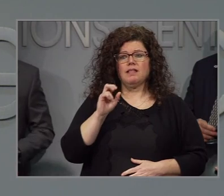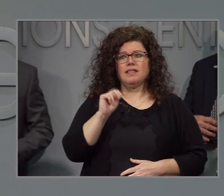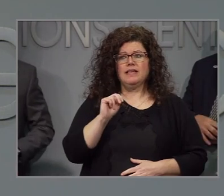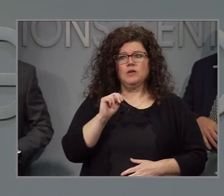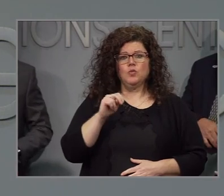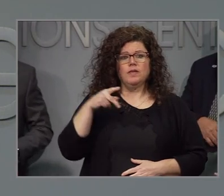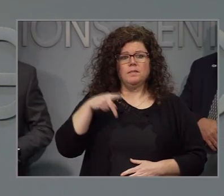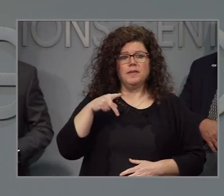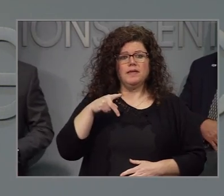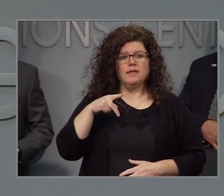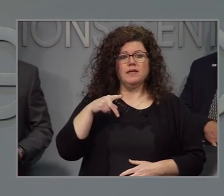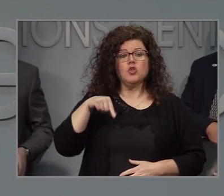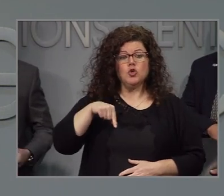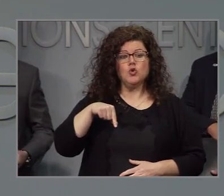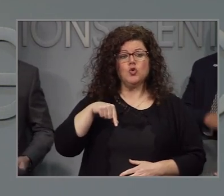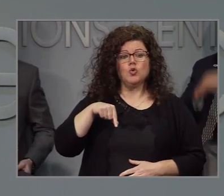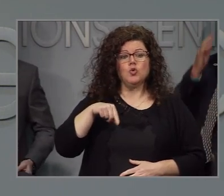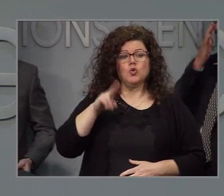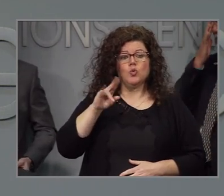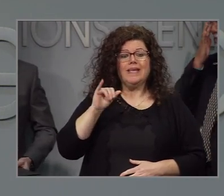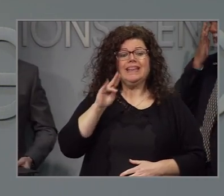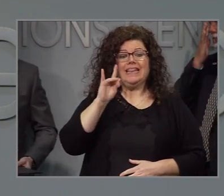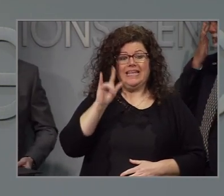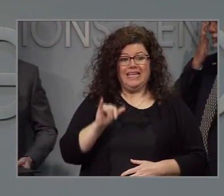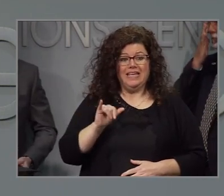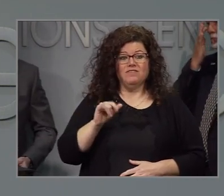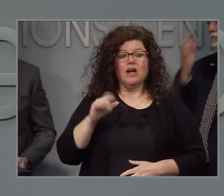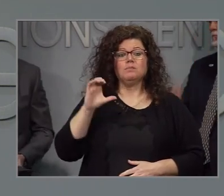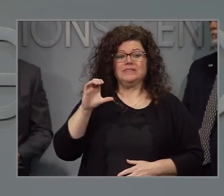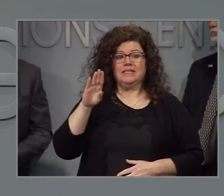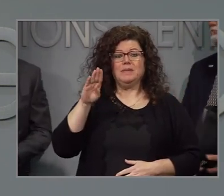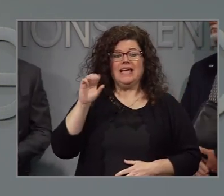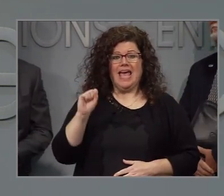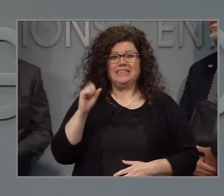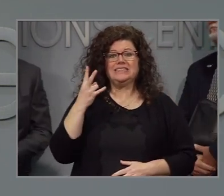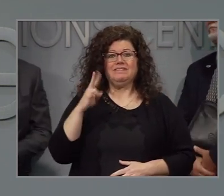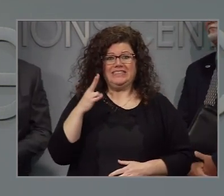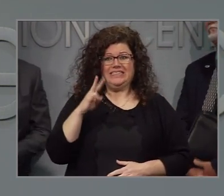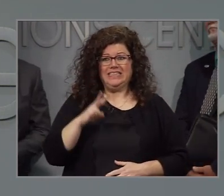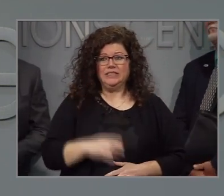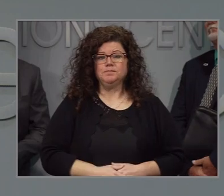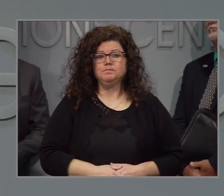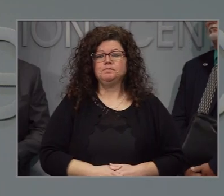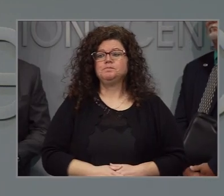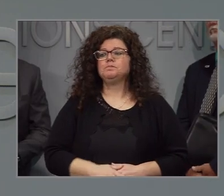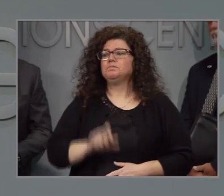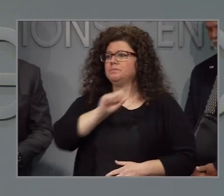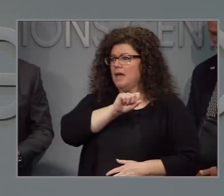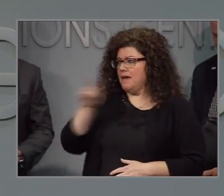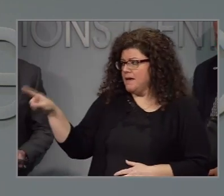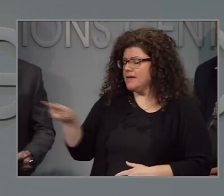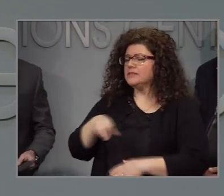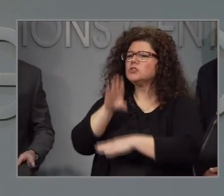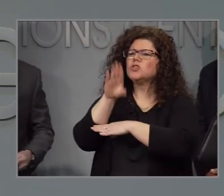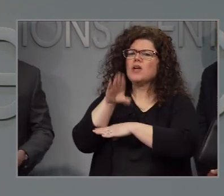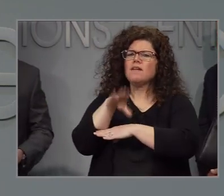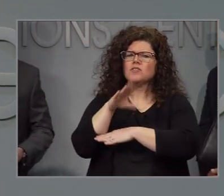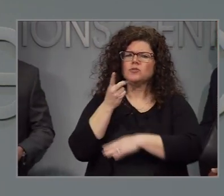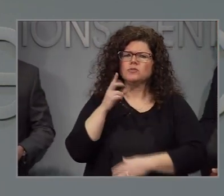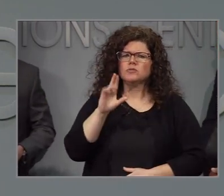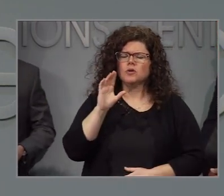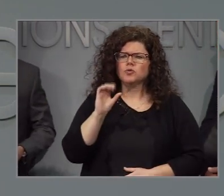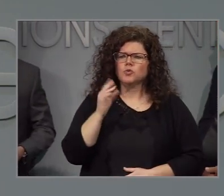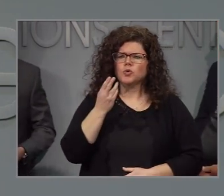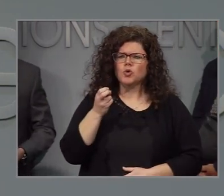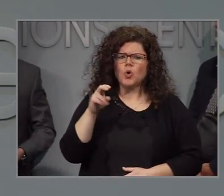CBS 17. Thank you so much. Good afternoon, Dr. Cohen. My question is about the food